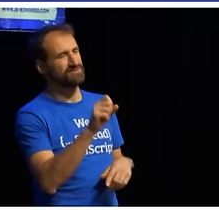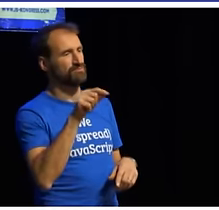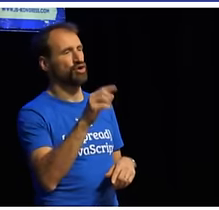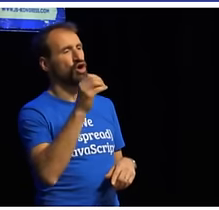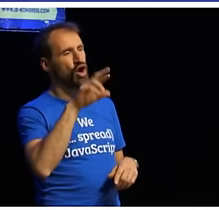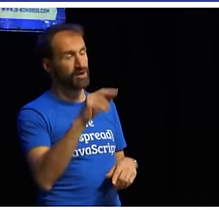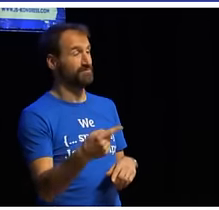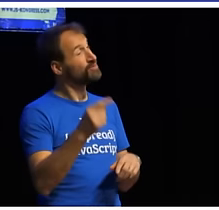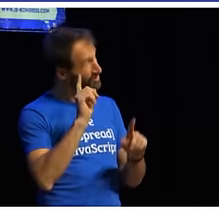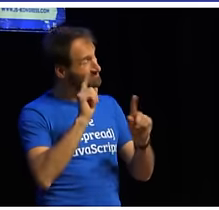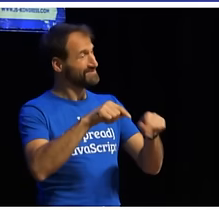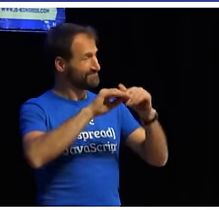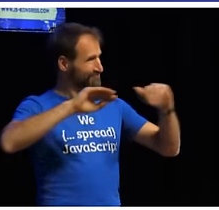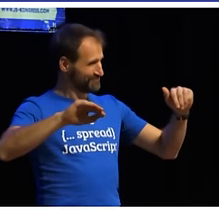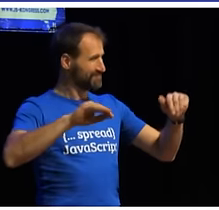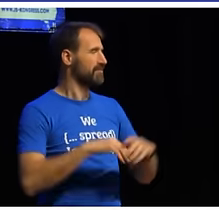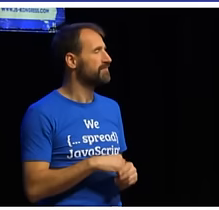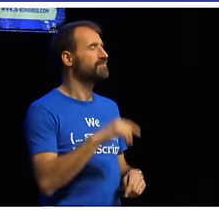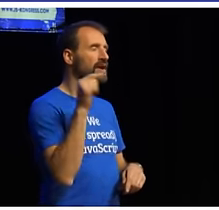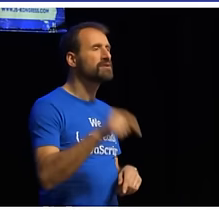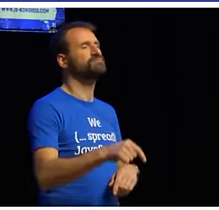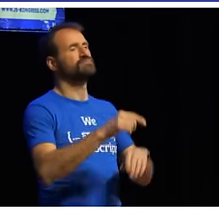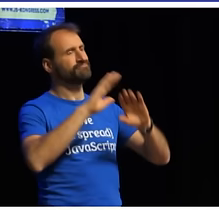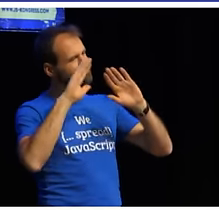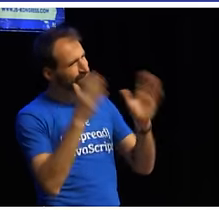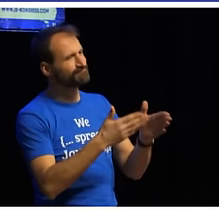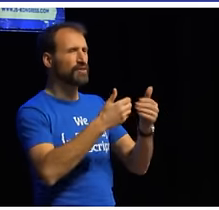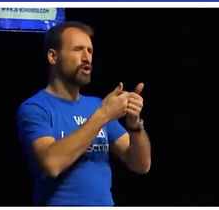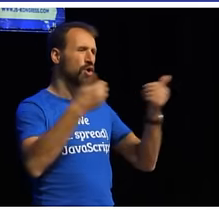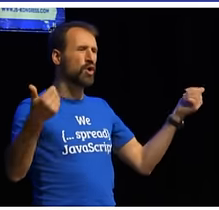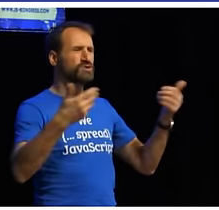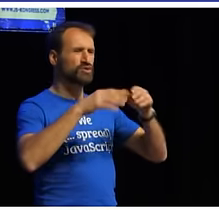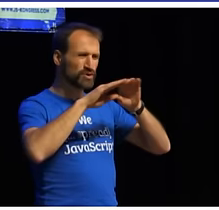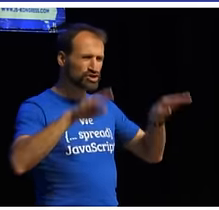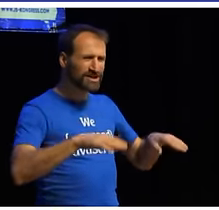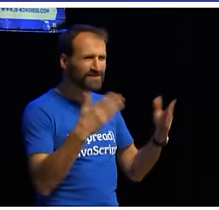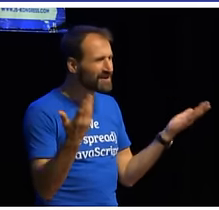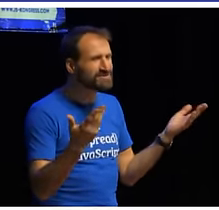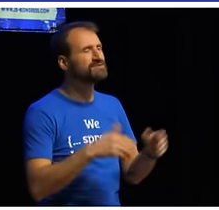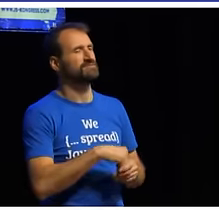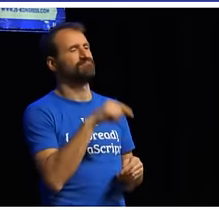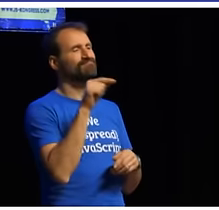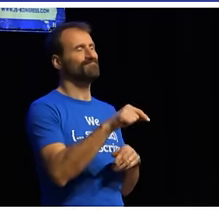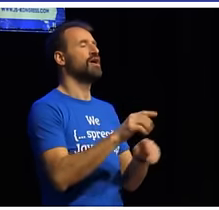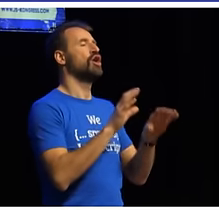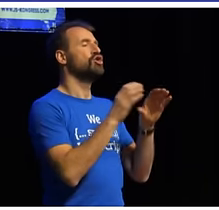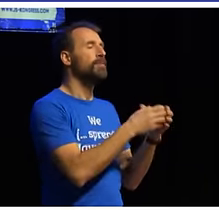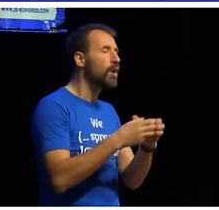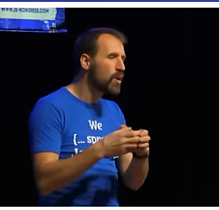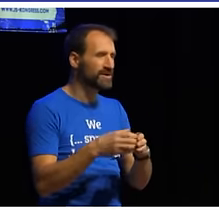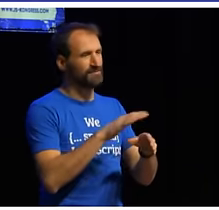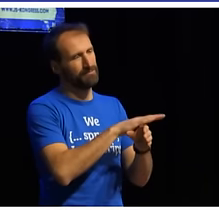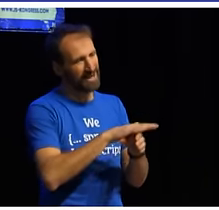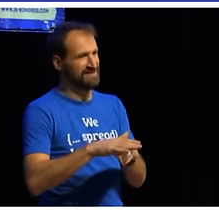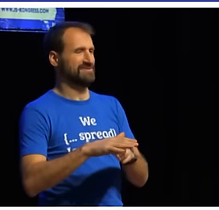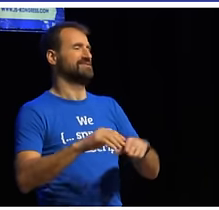The main difference between AngularJS and Angular 2 is that we have a component-based architecture. That means that